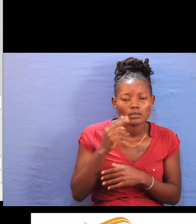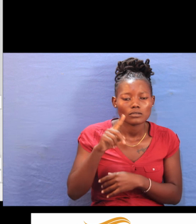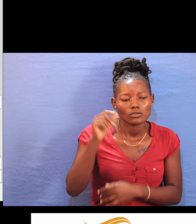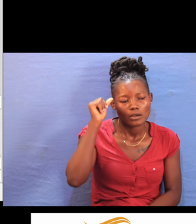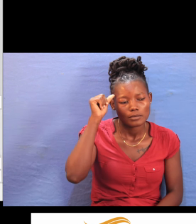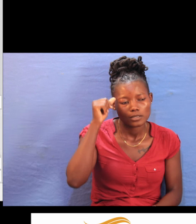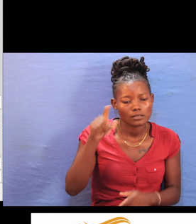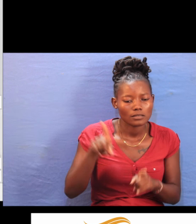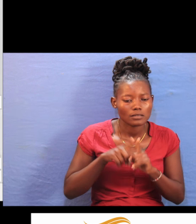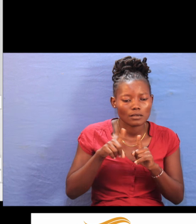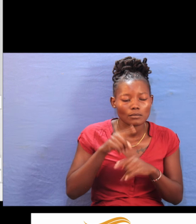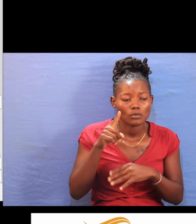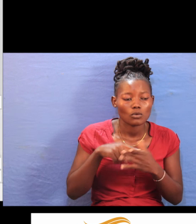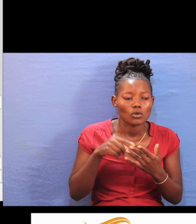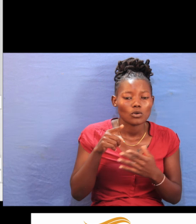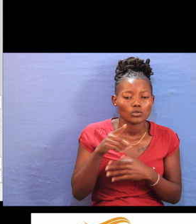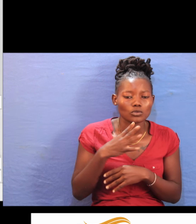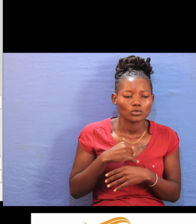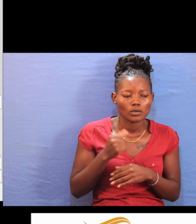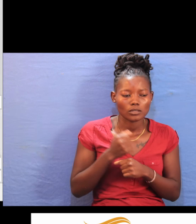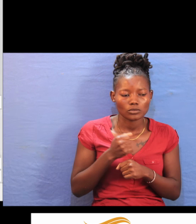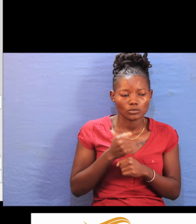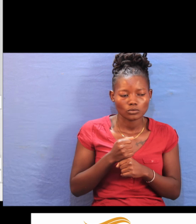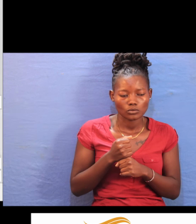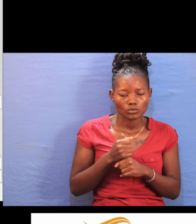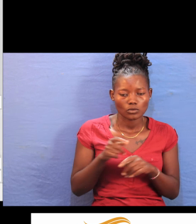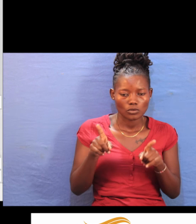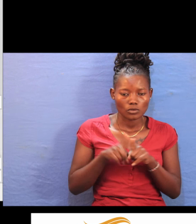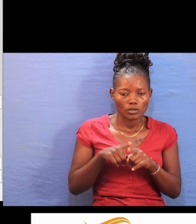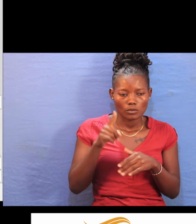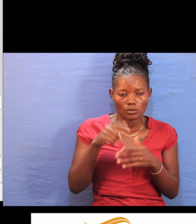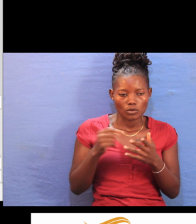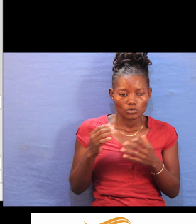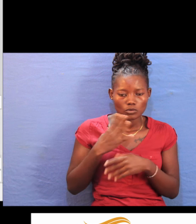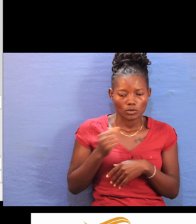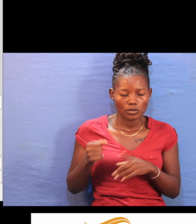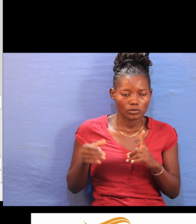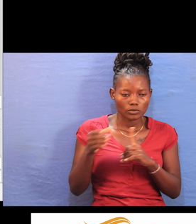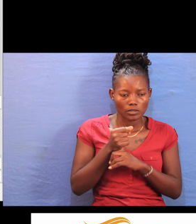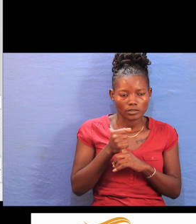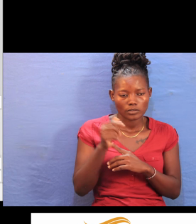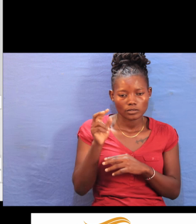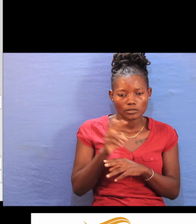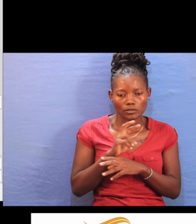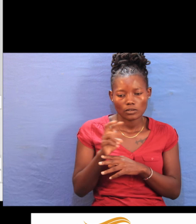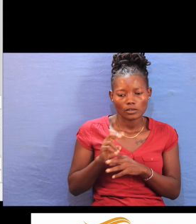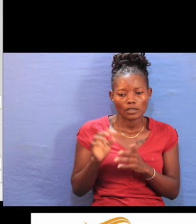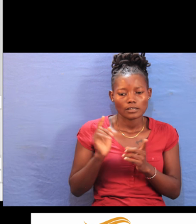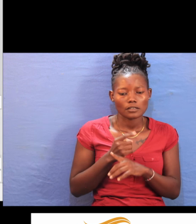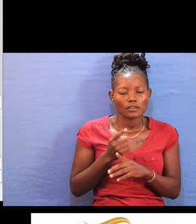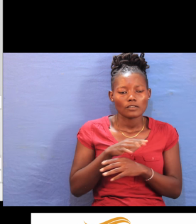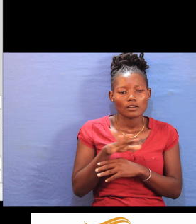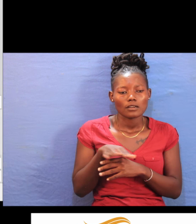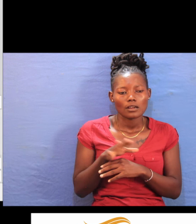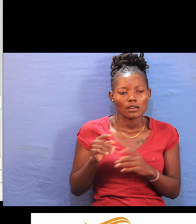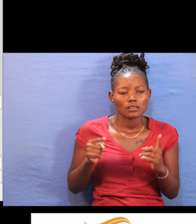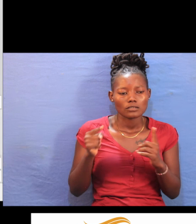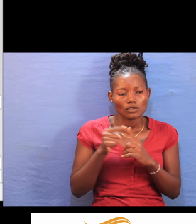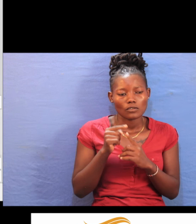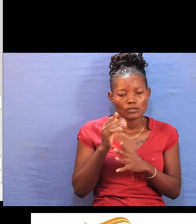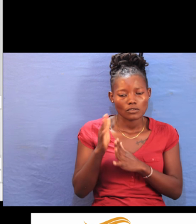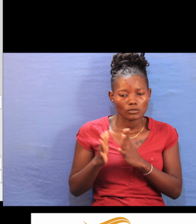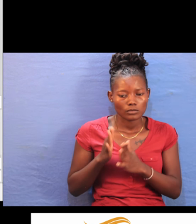So we need to design a system there. Okay. We need to assess someone's abilities and needs. I mean, where are you at right